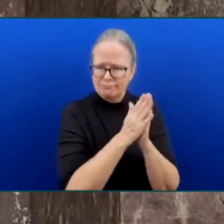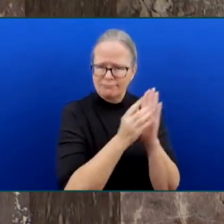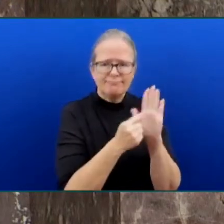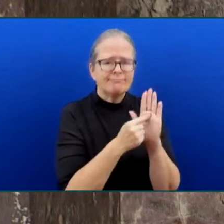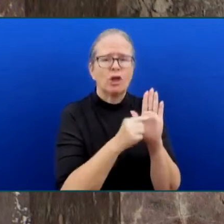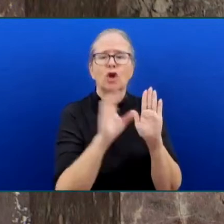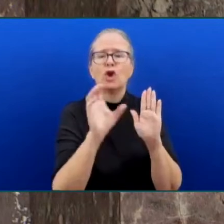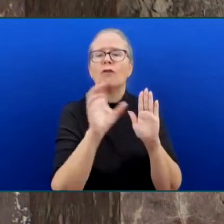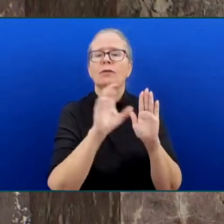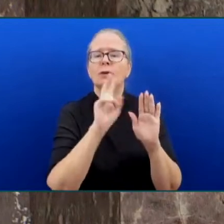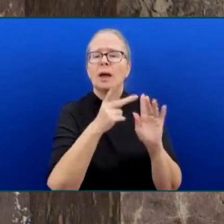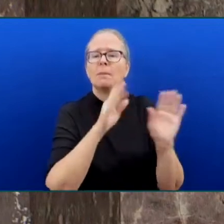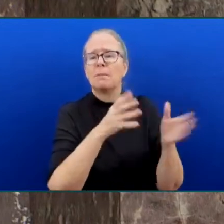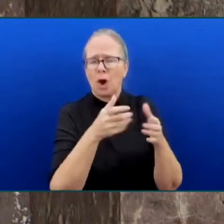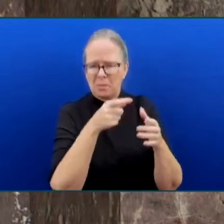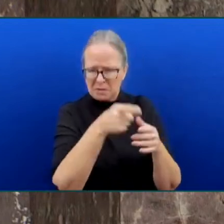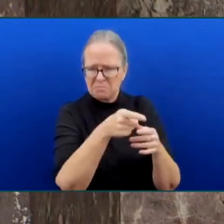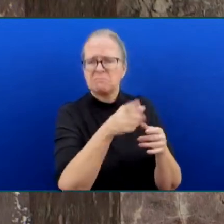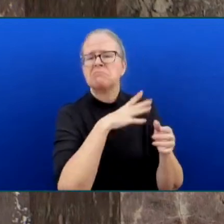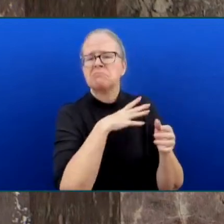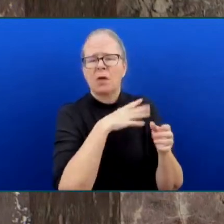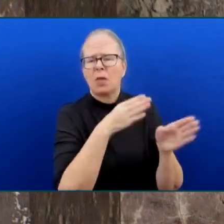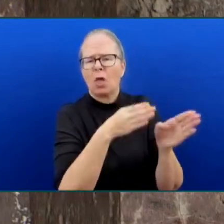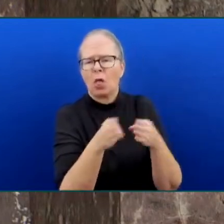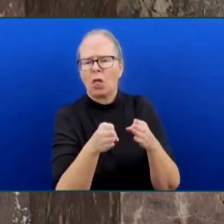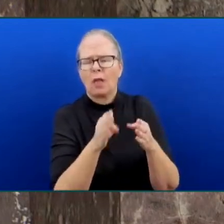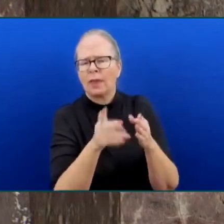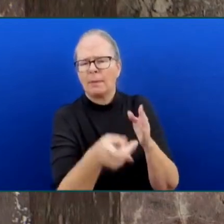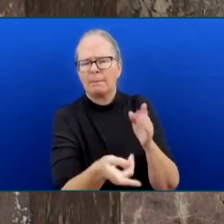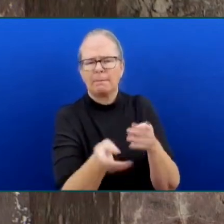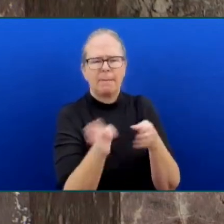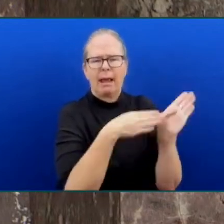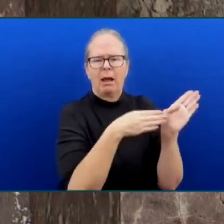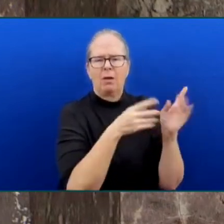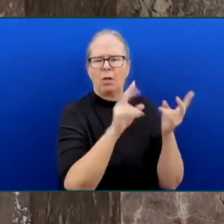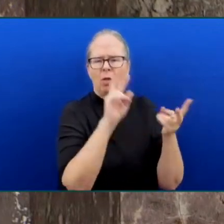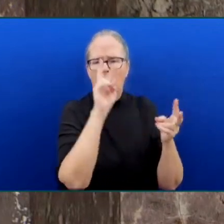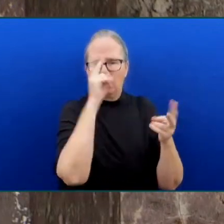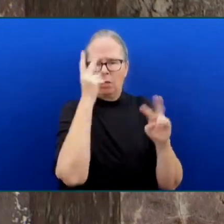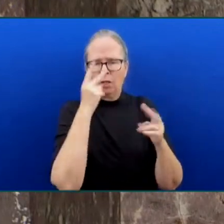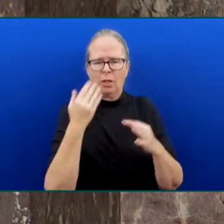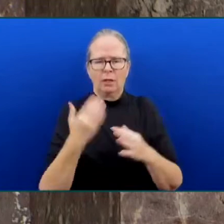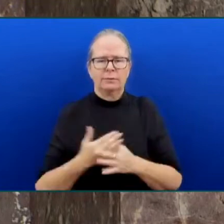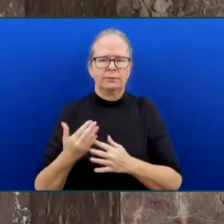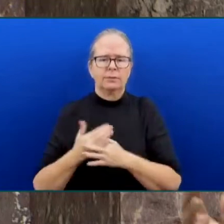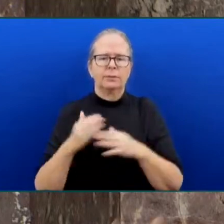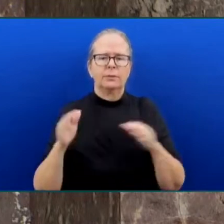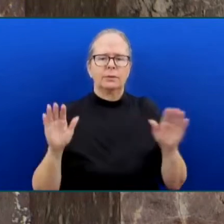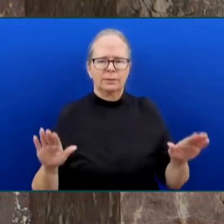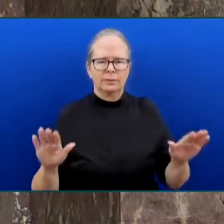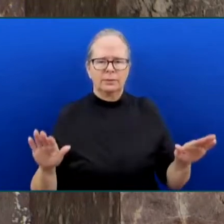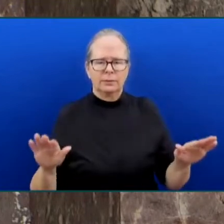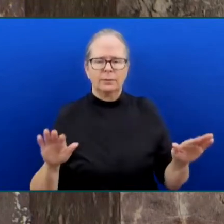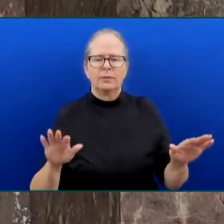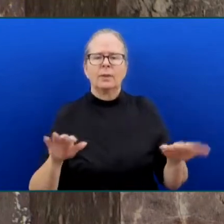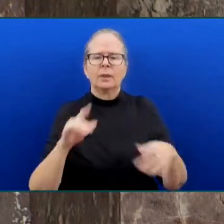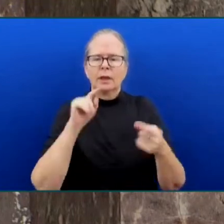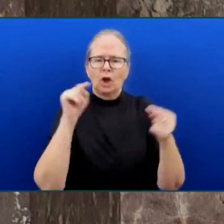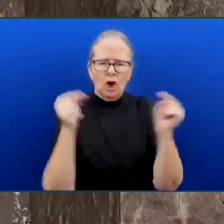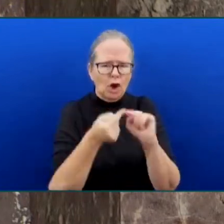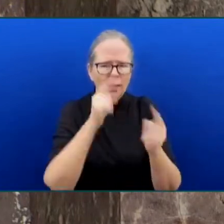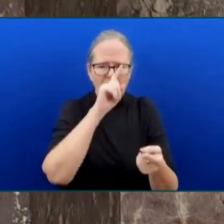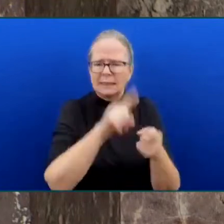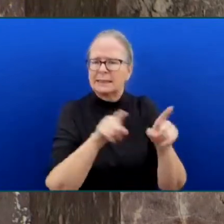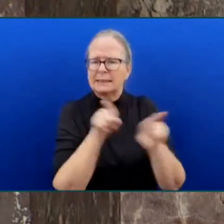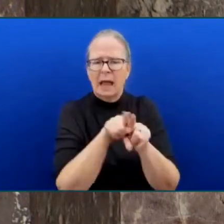Members, please. Honourable Speaker, when it comes to harm reduction, we saw the same thing. When it comes to safe consumption sites, we saw them flip-flopping after the Conservatives did something